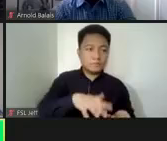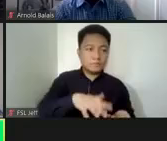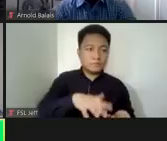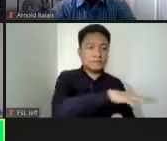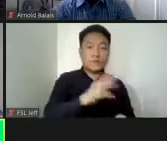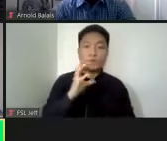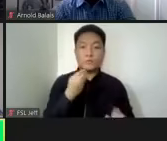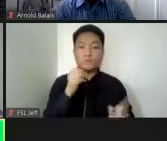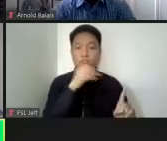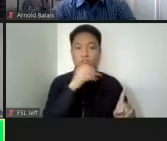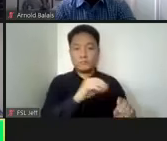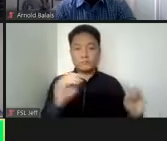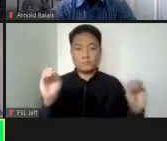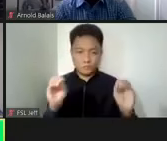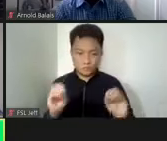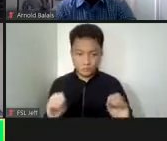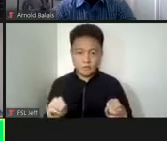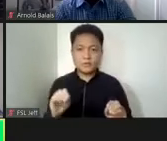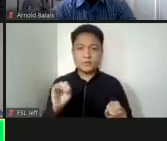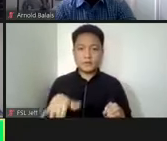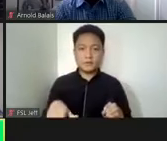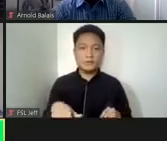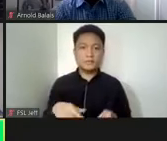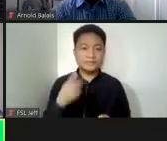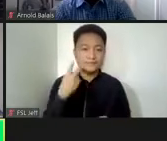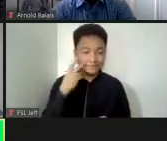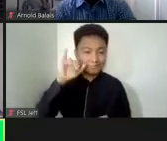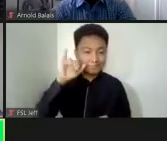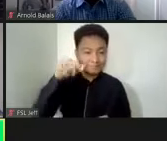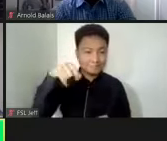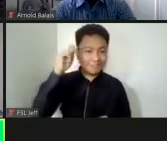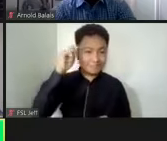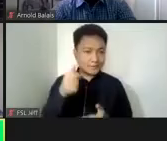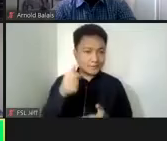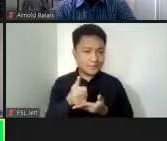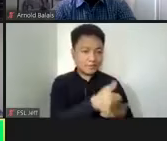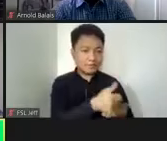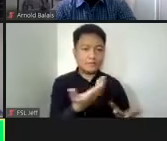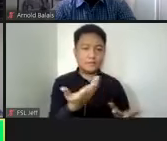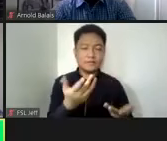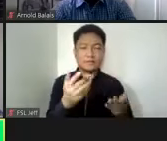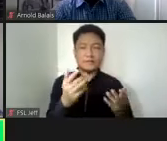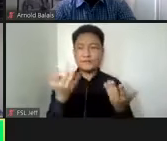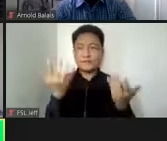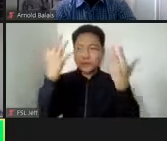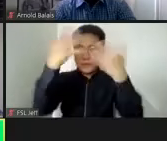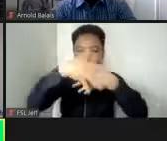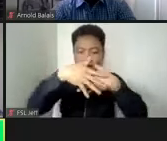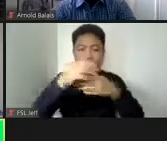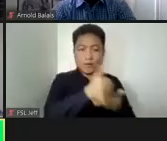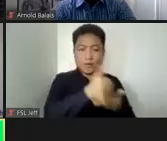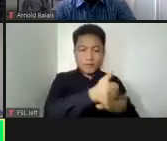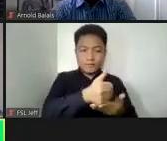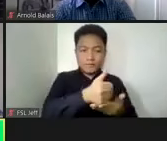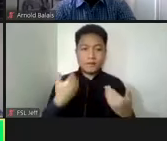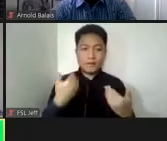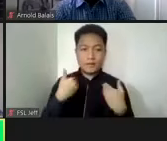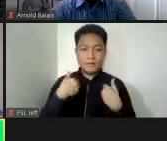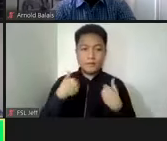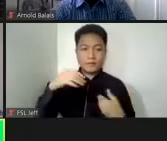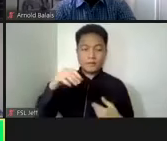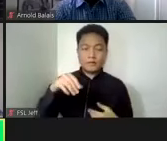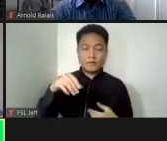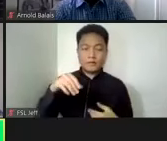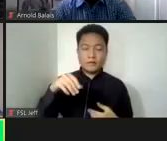is all about, no? To raise the curiosity, to build better collaboration from